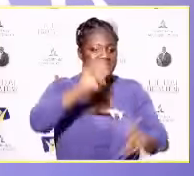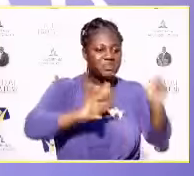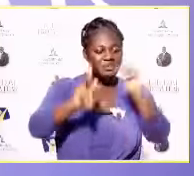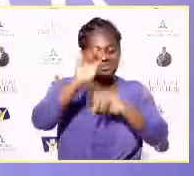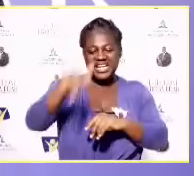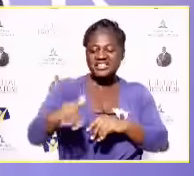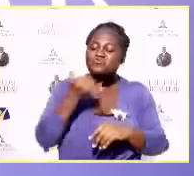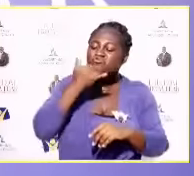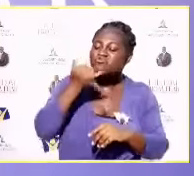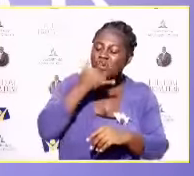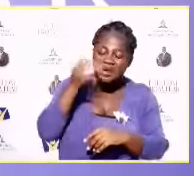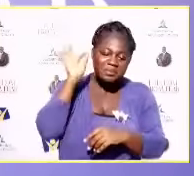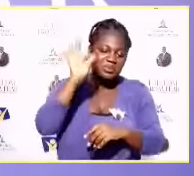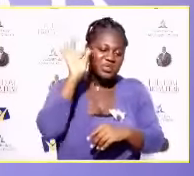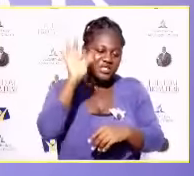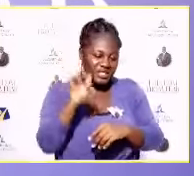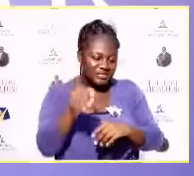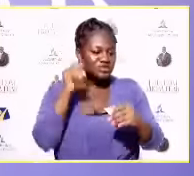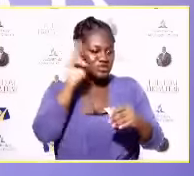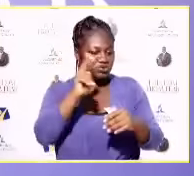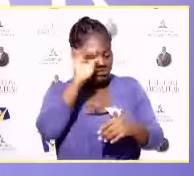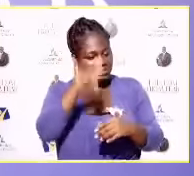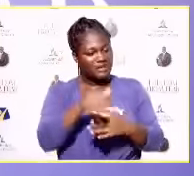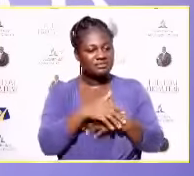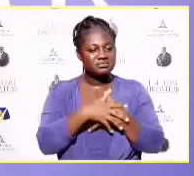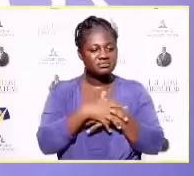preachers who turn churches into